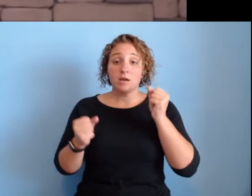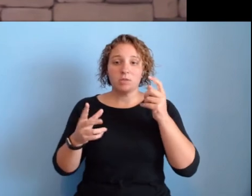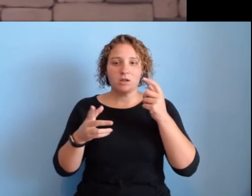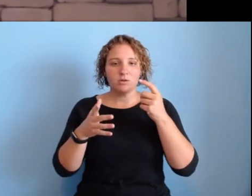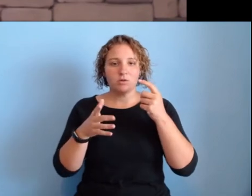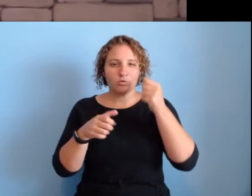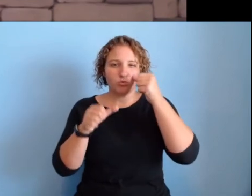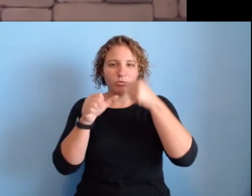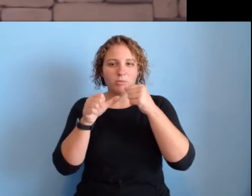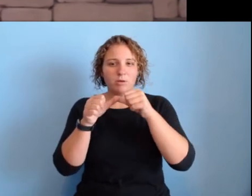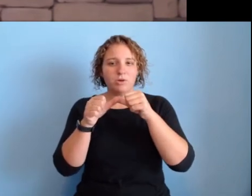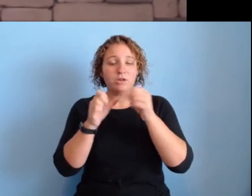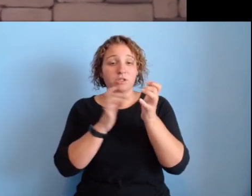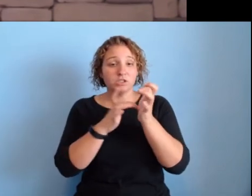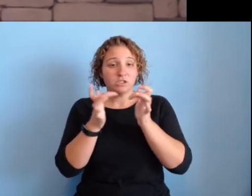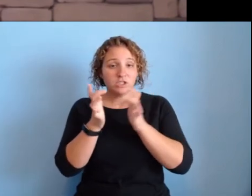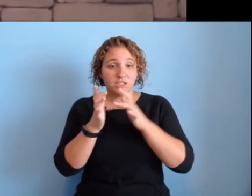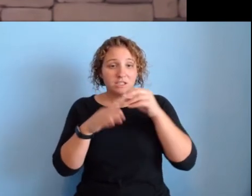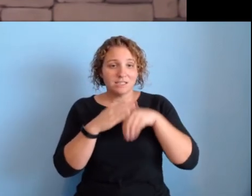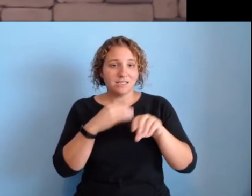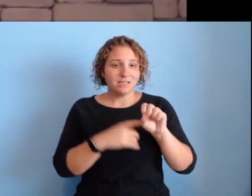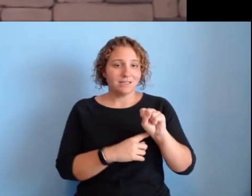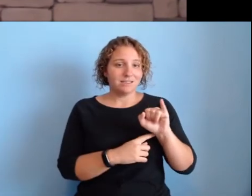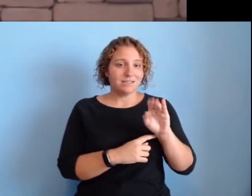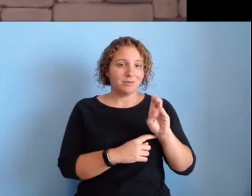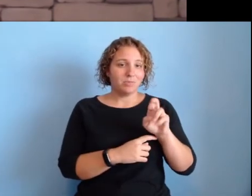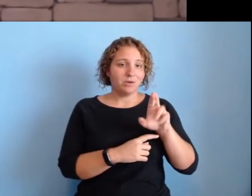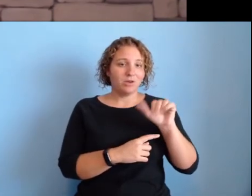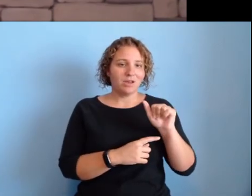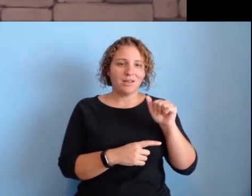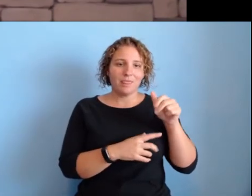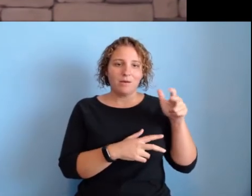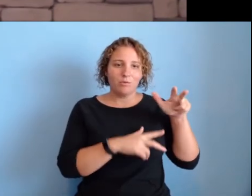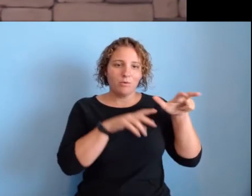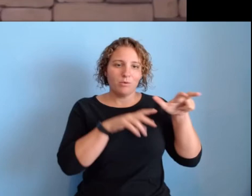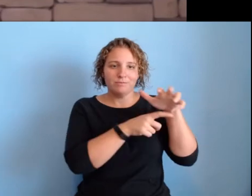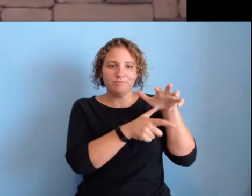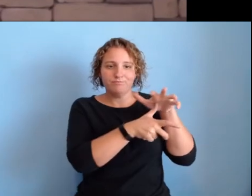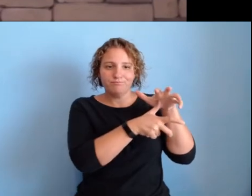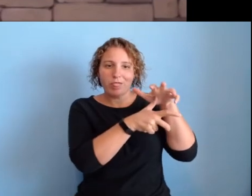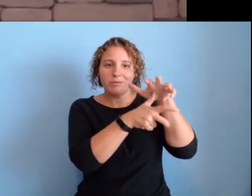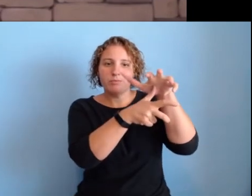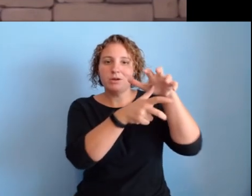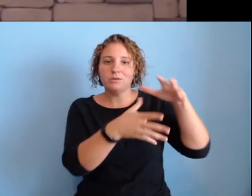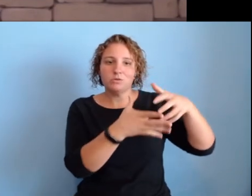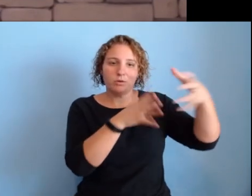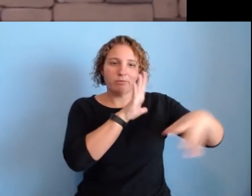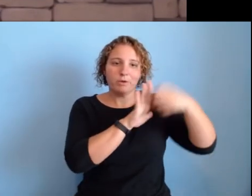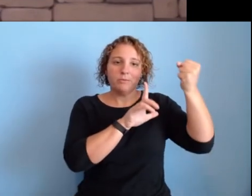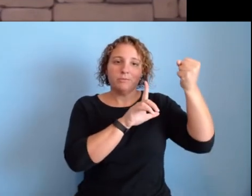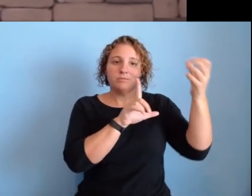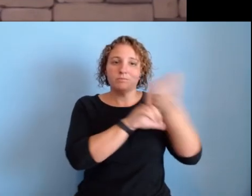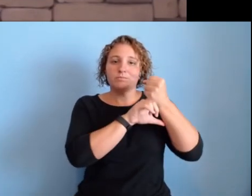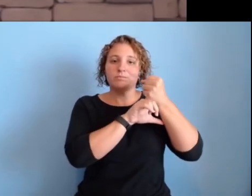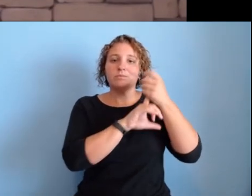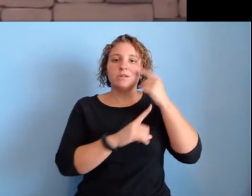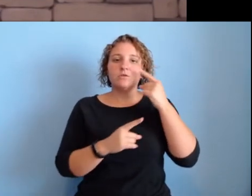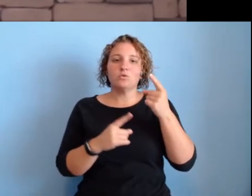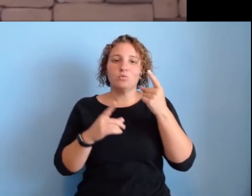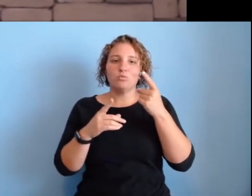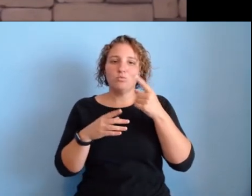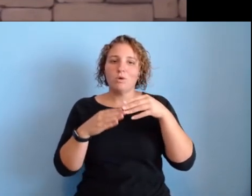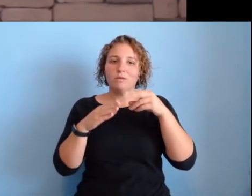Remember him, Viserion, that guy? He just got arrested. Helicopters, a bunch of guys showed up, took him, so that's one less. I've got some news articles, which we